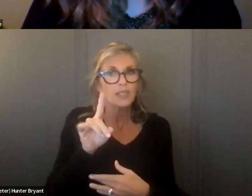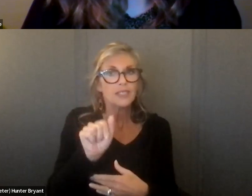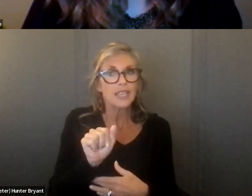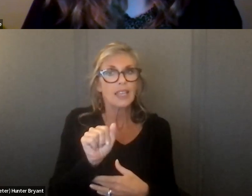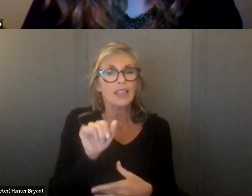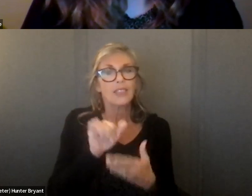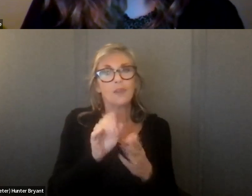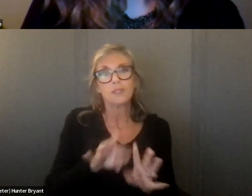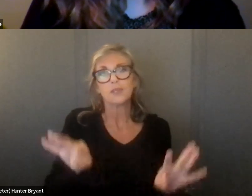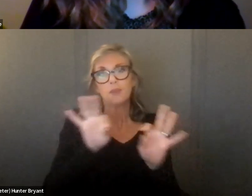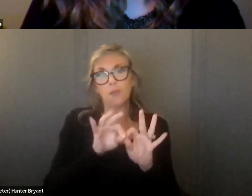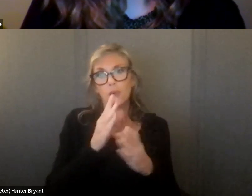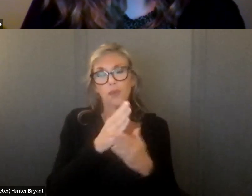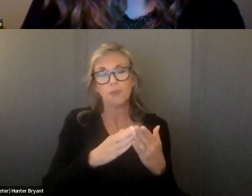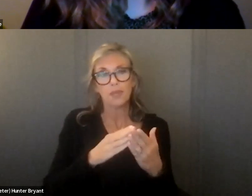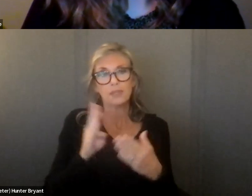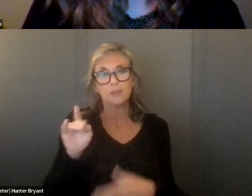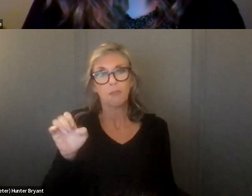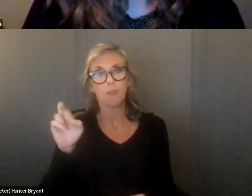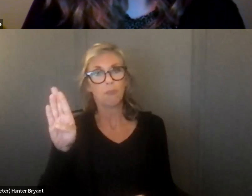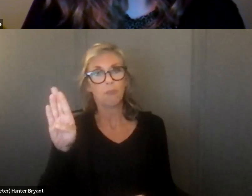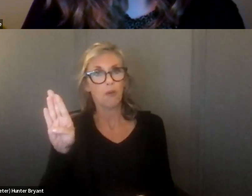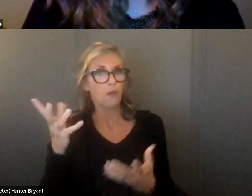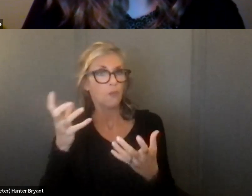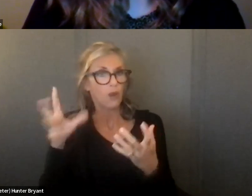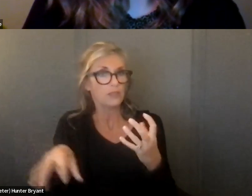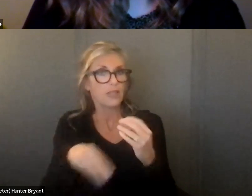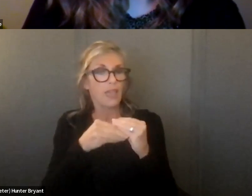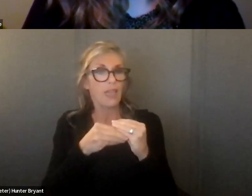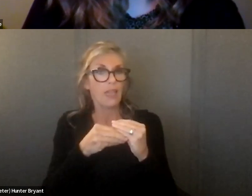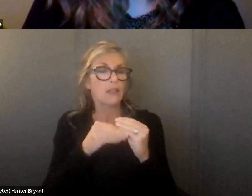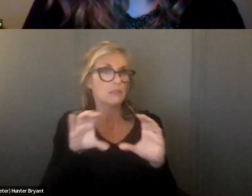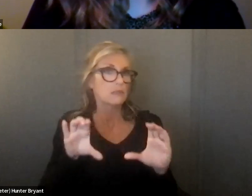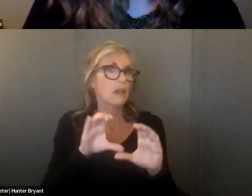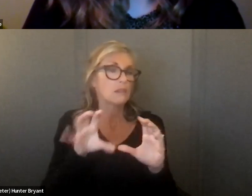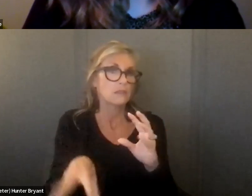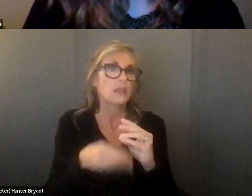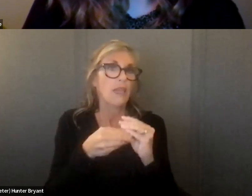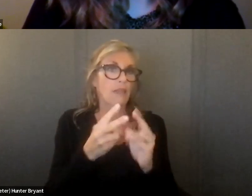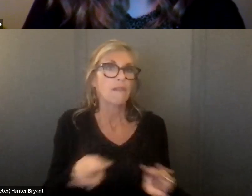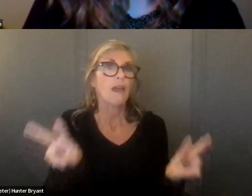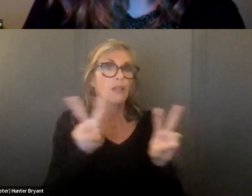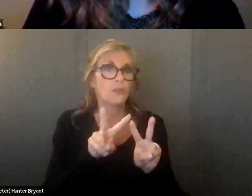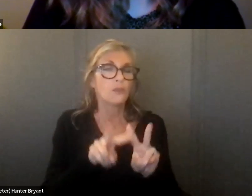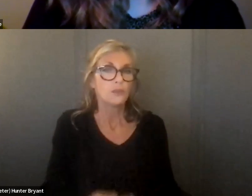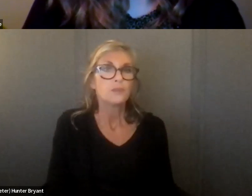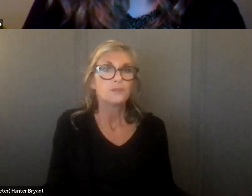know Barb wanted to add to the system, and I think that it adds a tremendous amount of value.